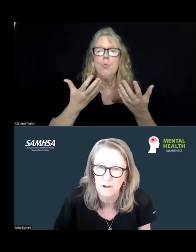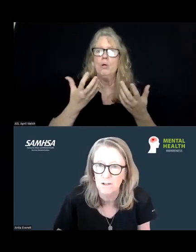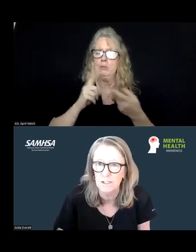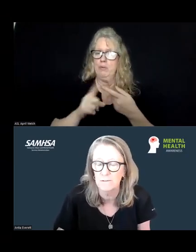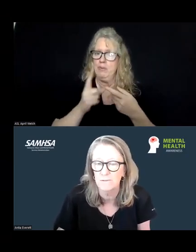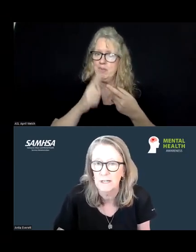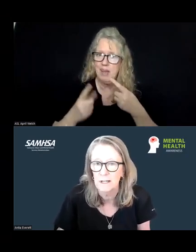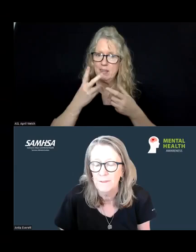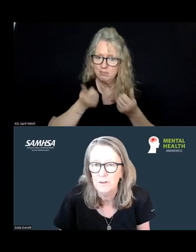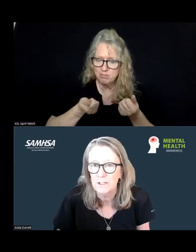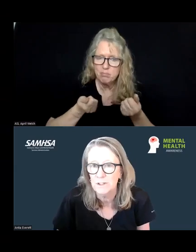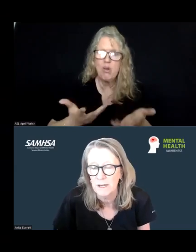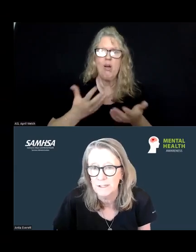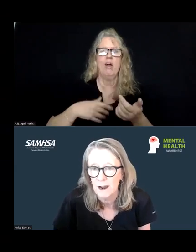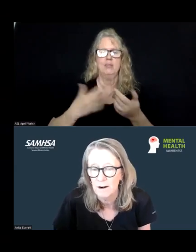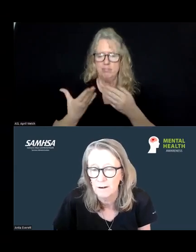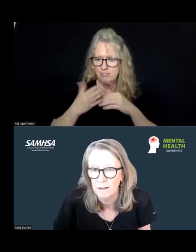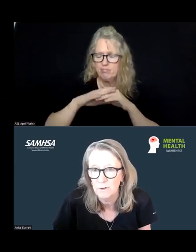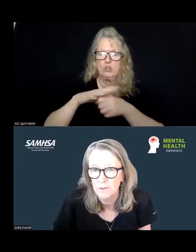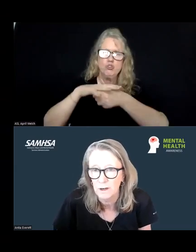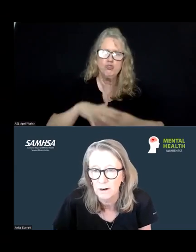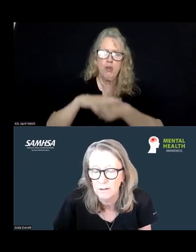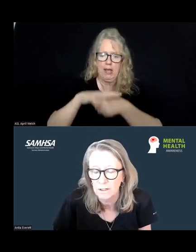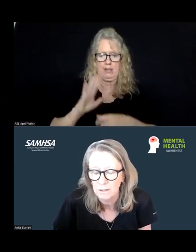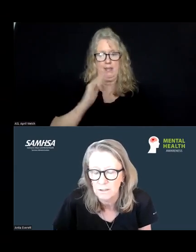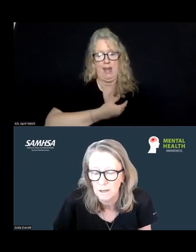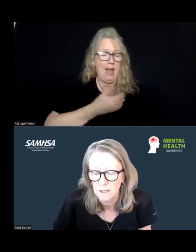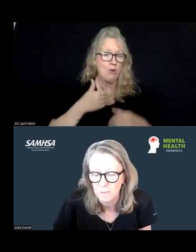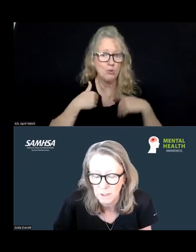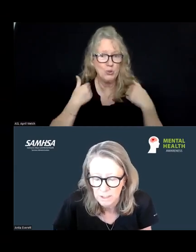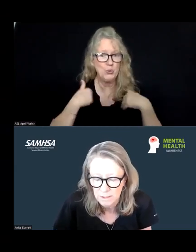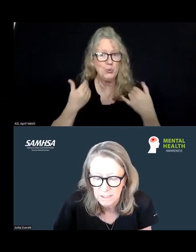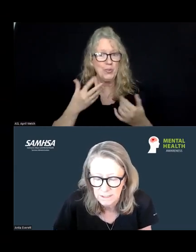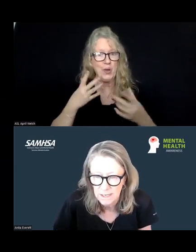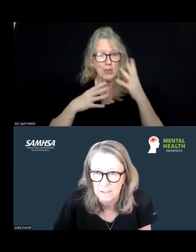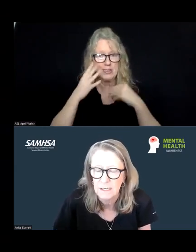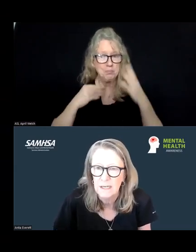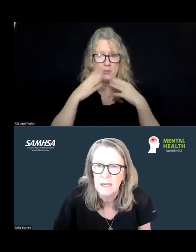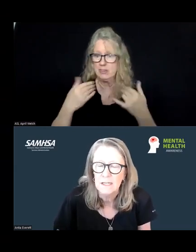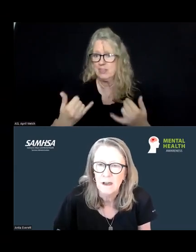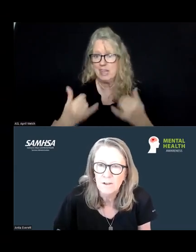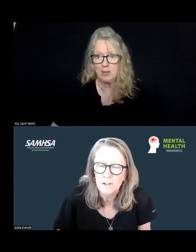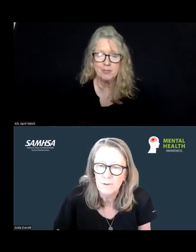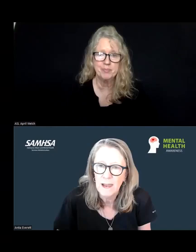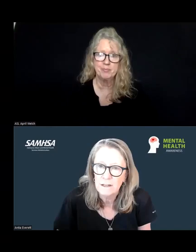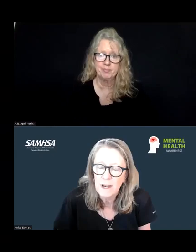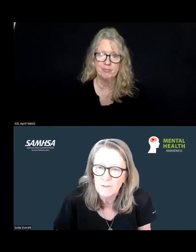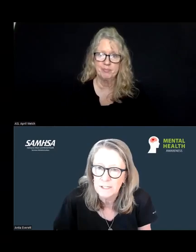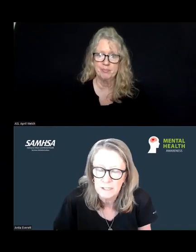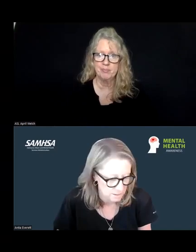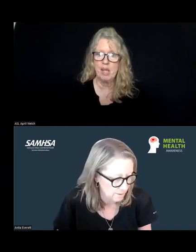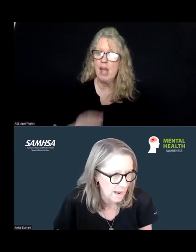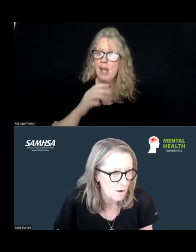contributory to the causes of the increased stress that our youth are experience these days. It's also I